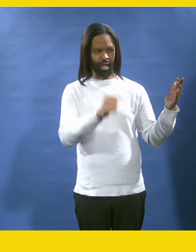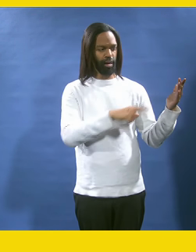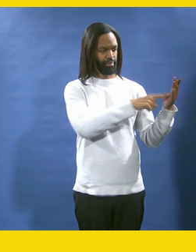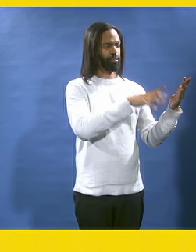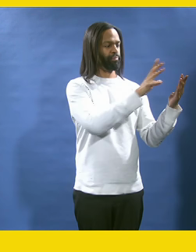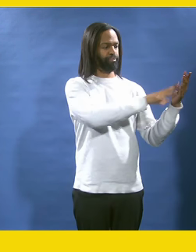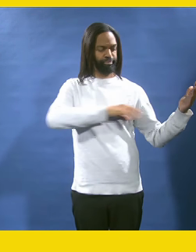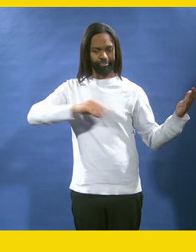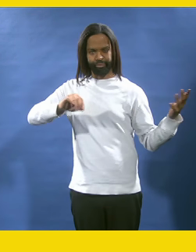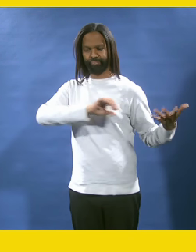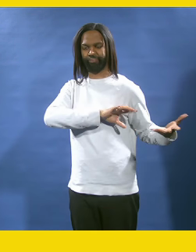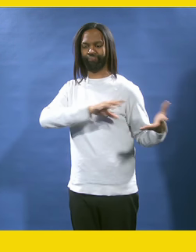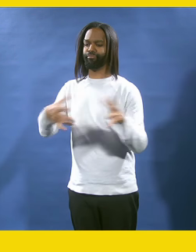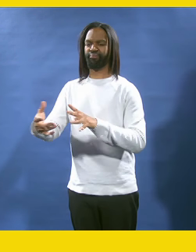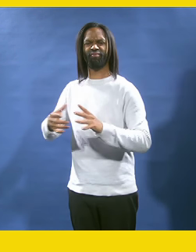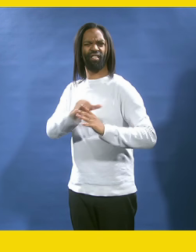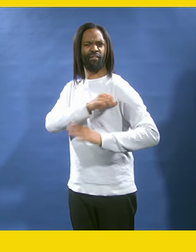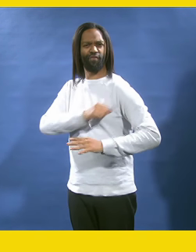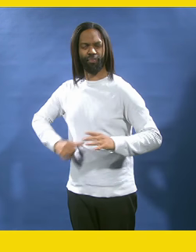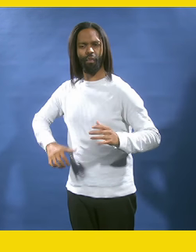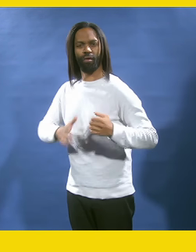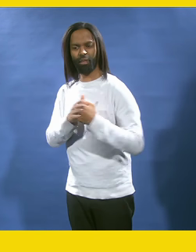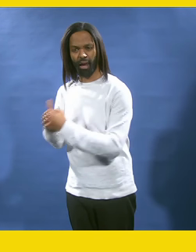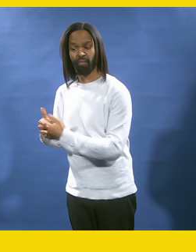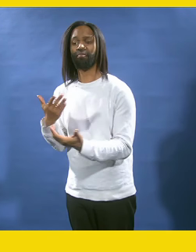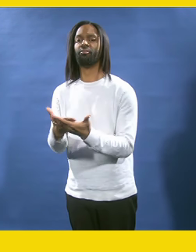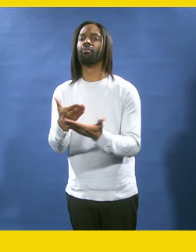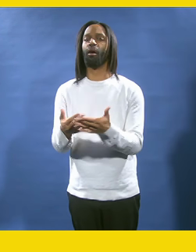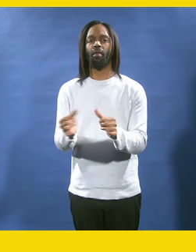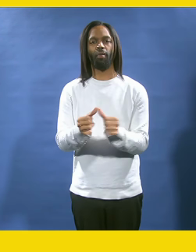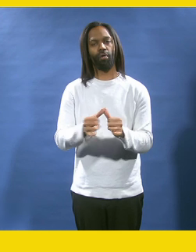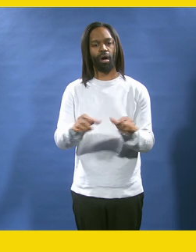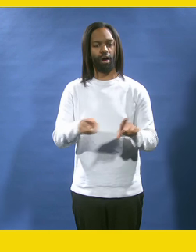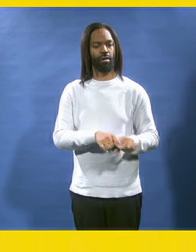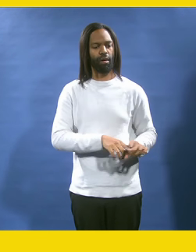of violence criminalized and publicly flogged.